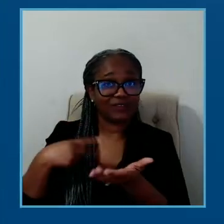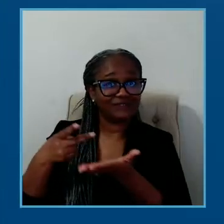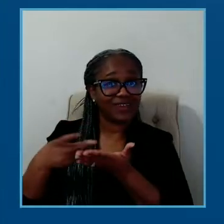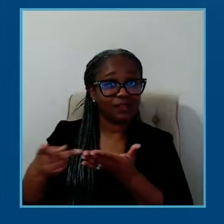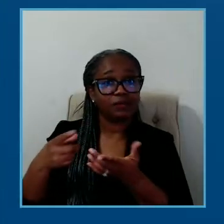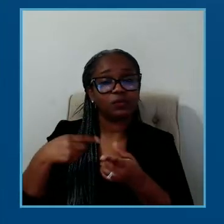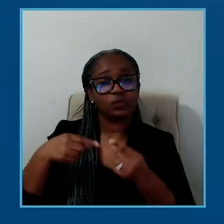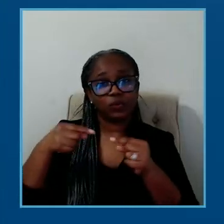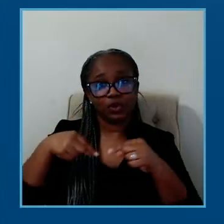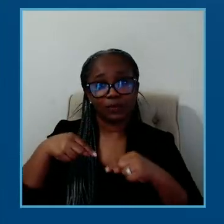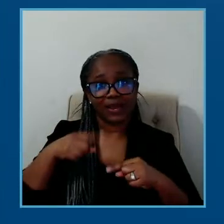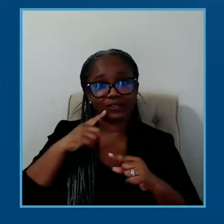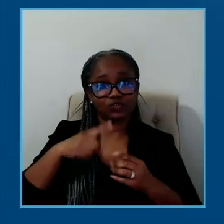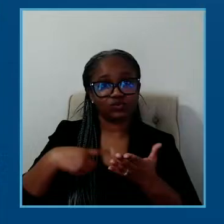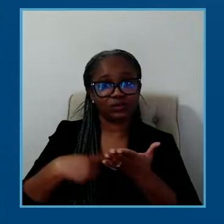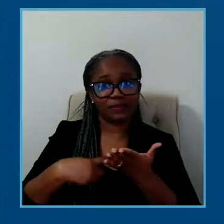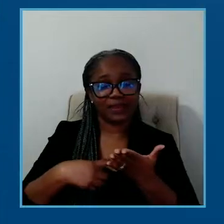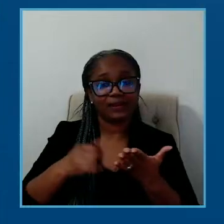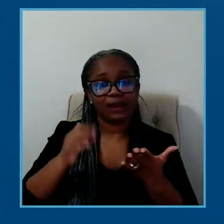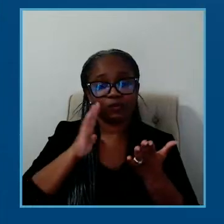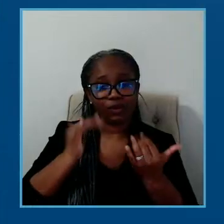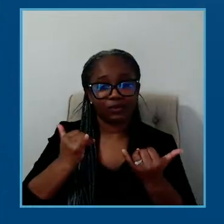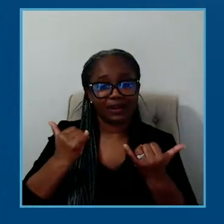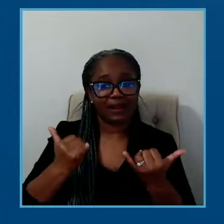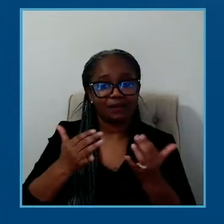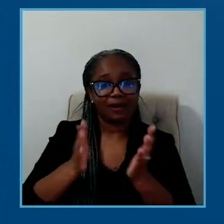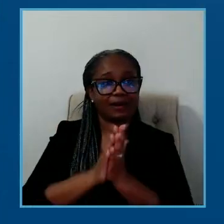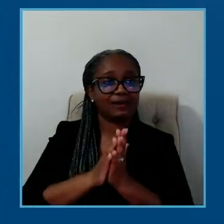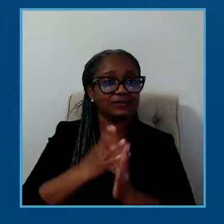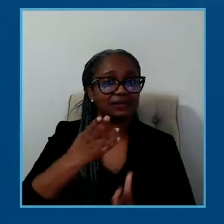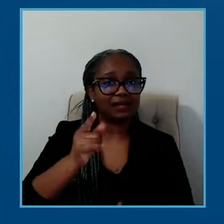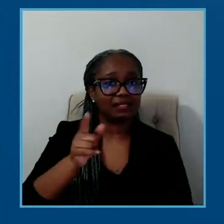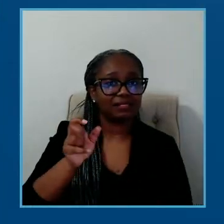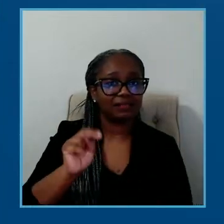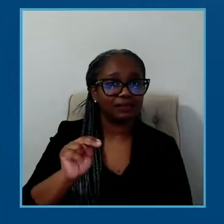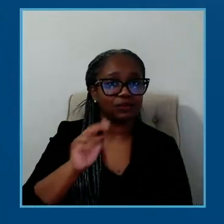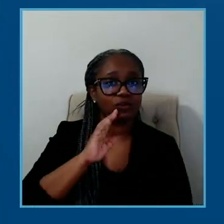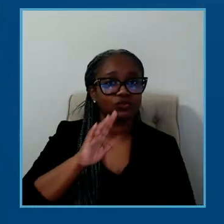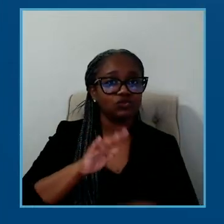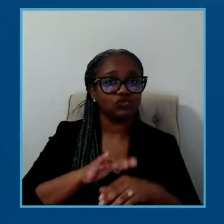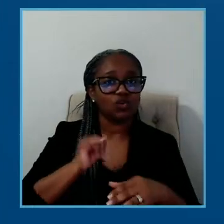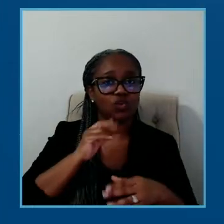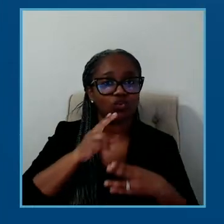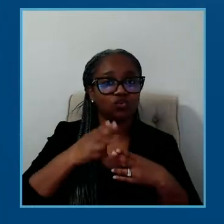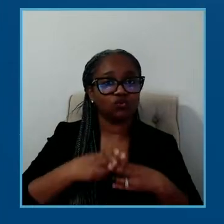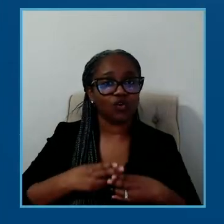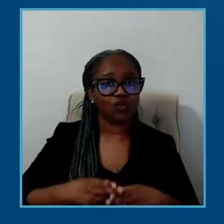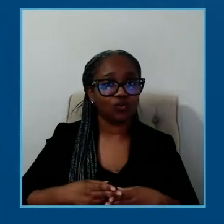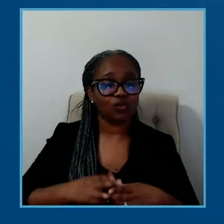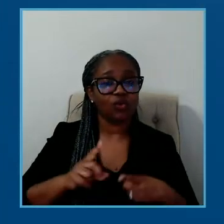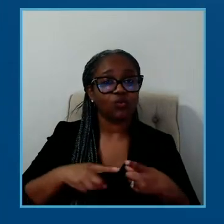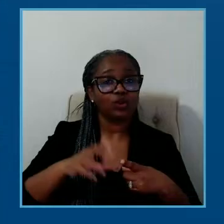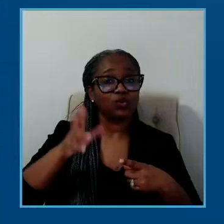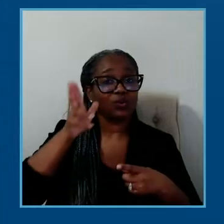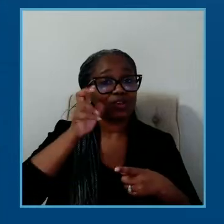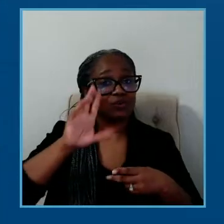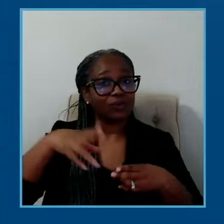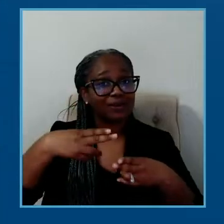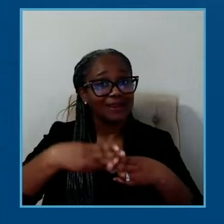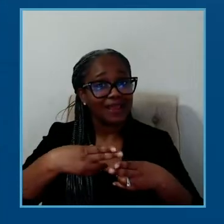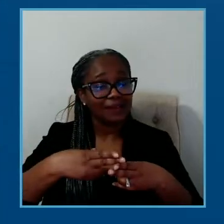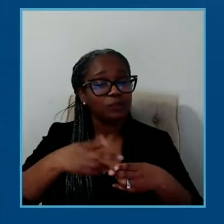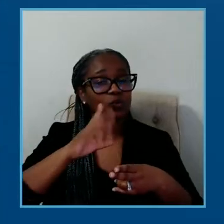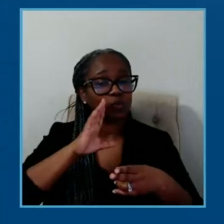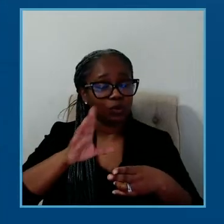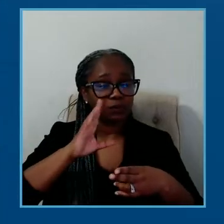ask Helen to call the roll. When your name is called, you will be unmuted. You will be muted